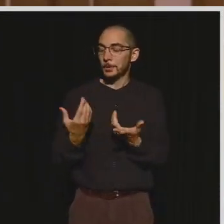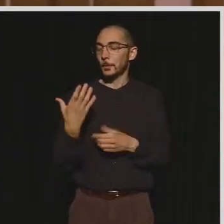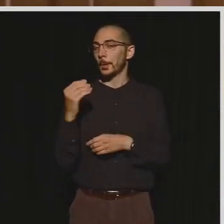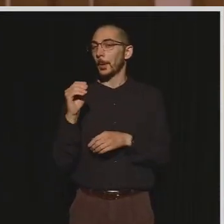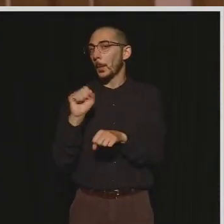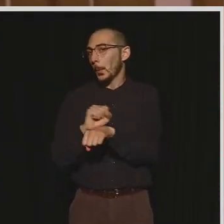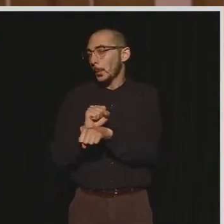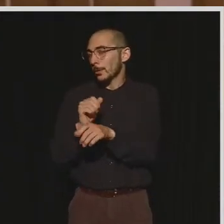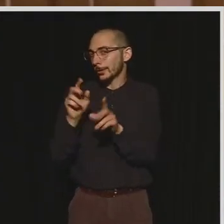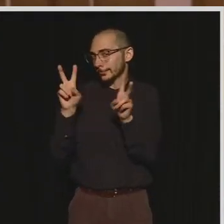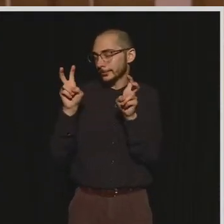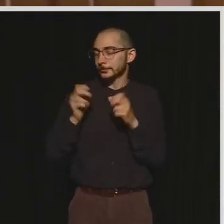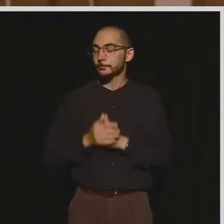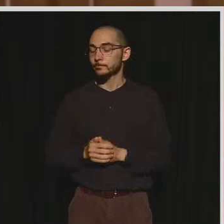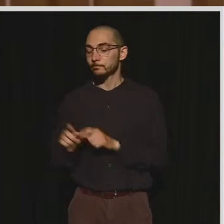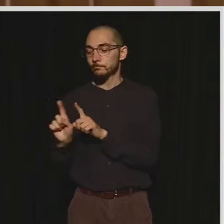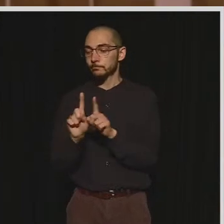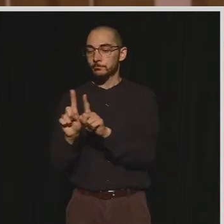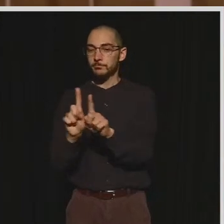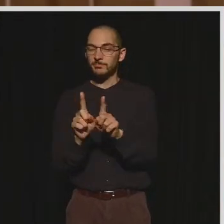industry. And